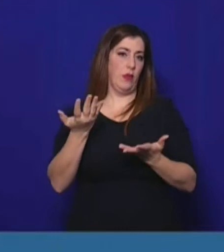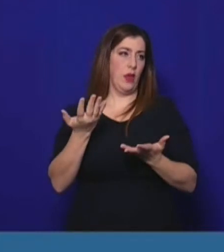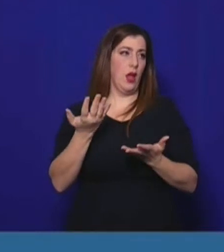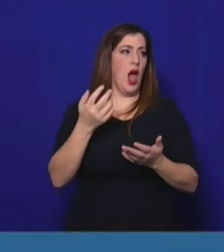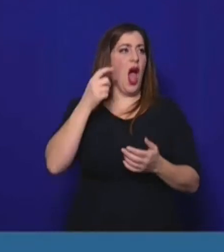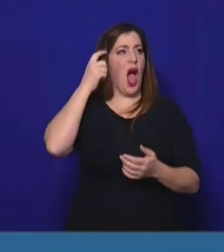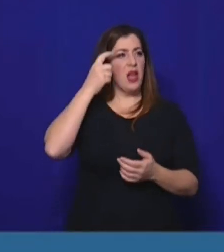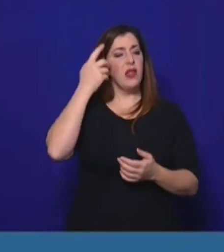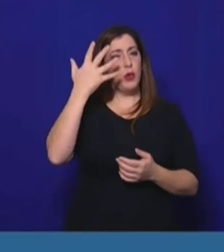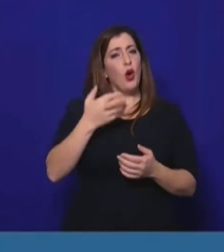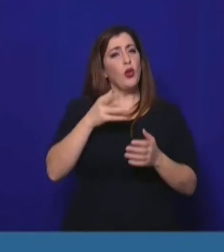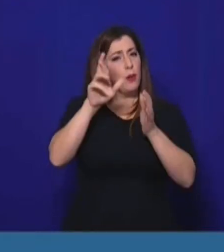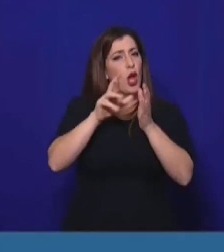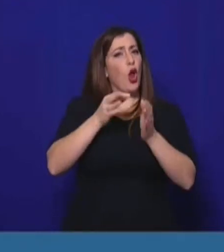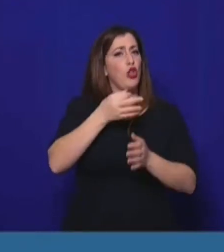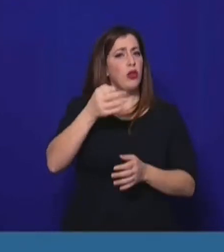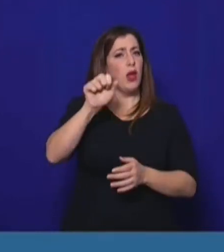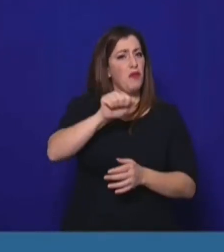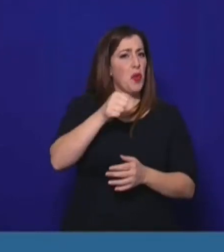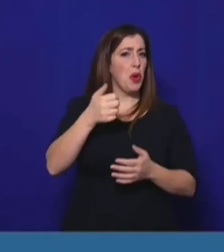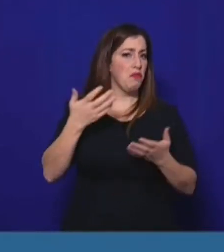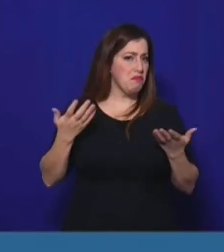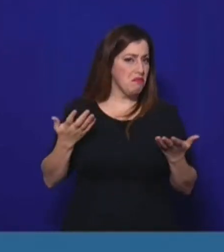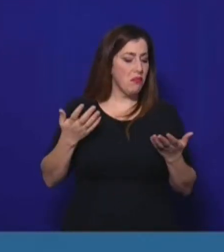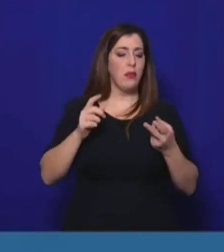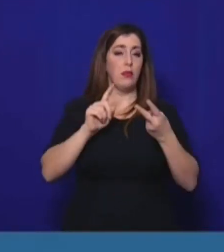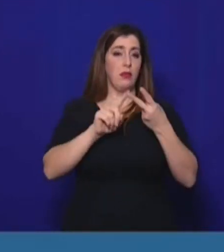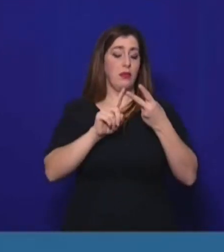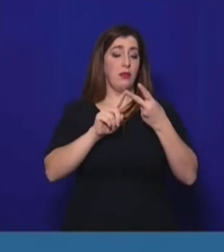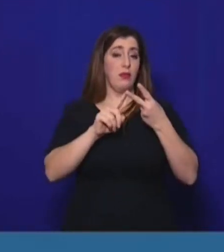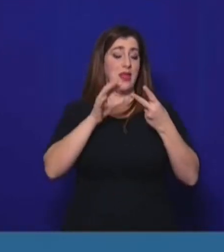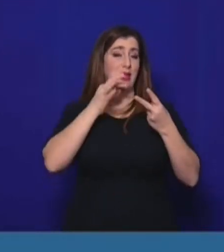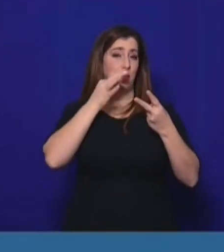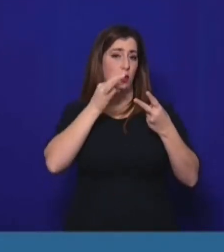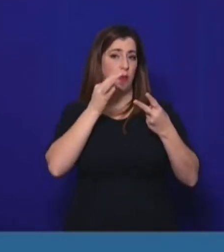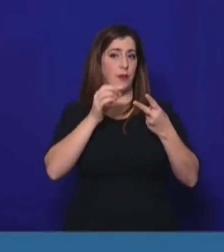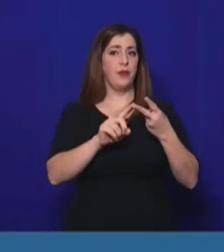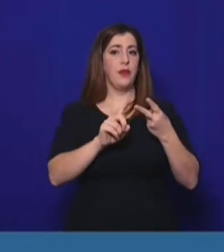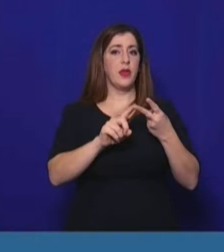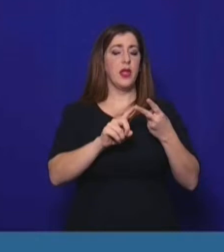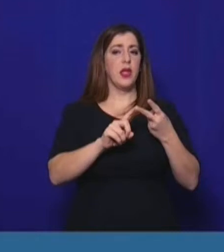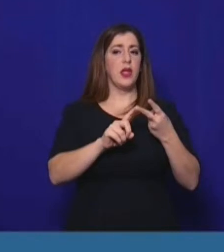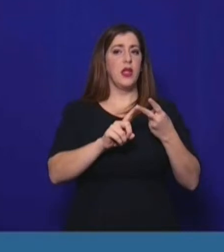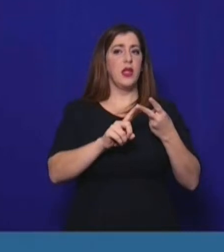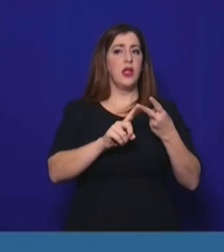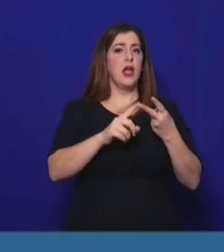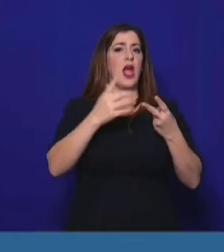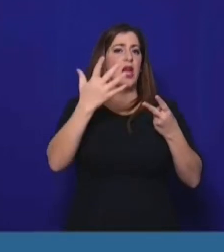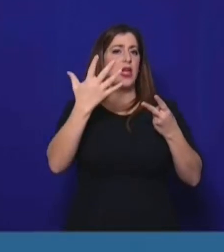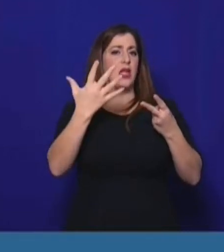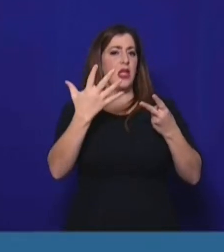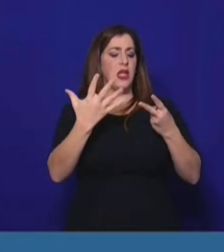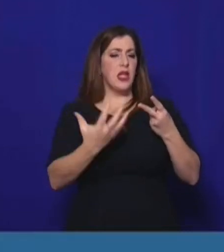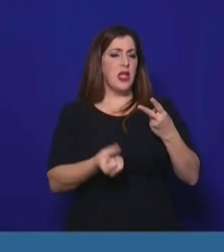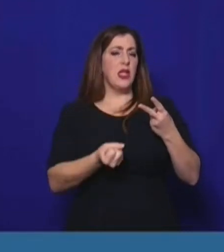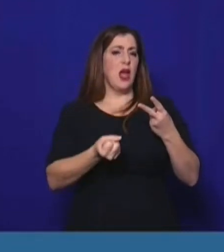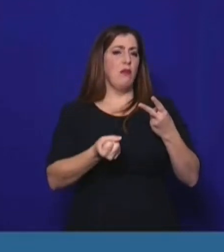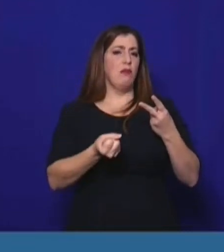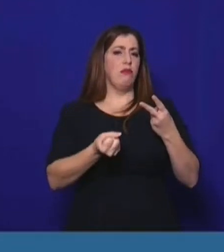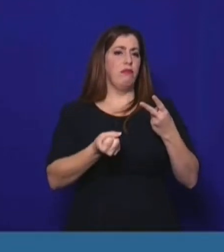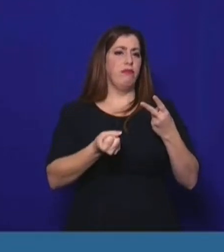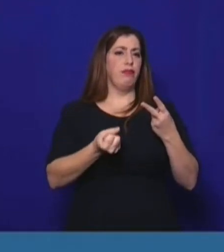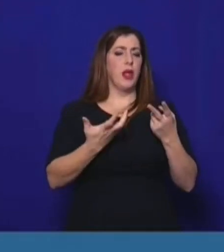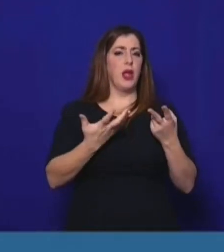illi ġejjin. It-tieni domanda waslet inna informazzjoni li f'ċertu skejjel tal-istat mhux qed isir contact tracing